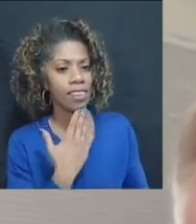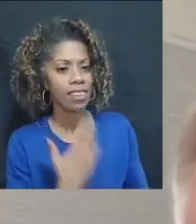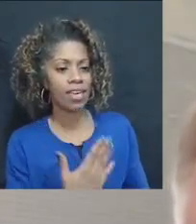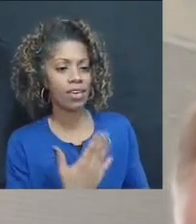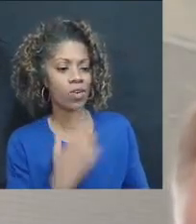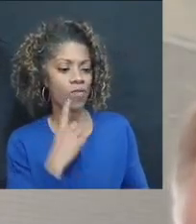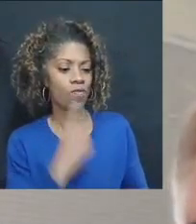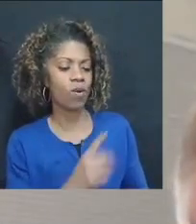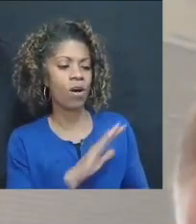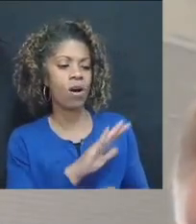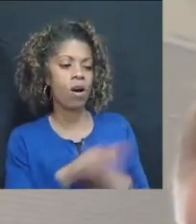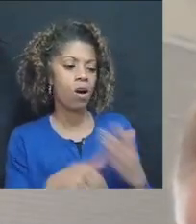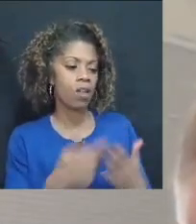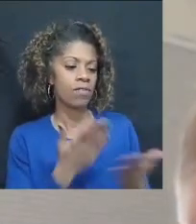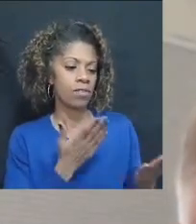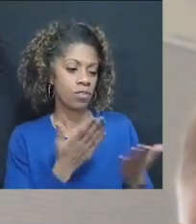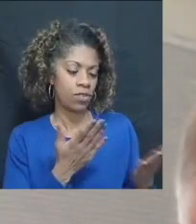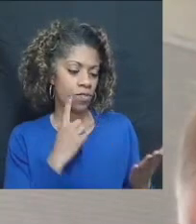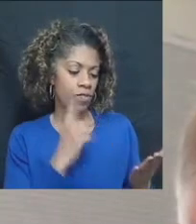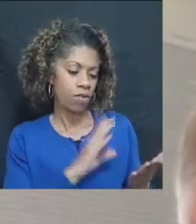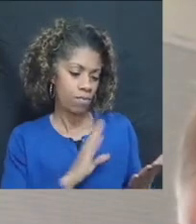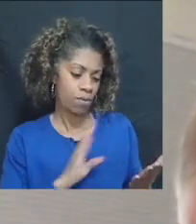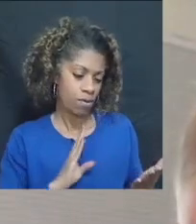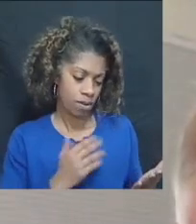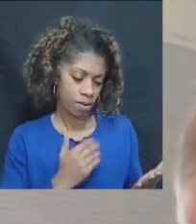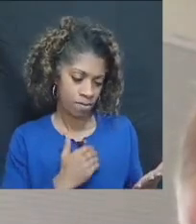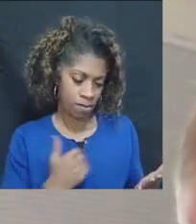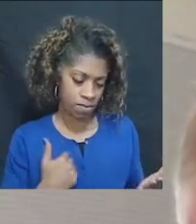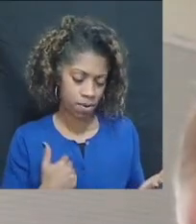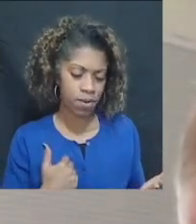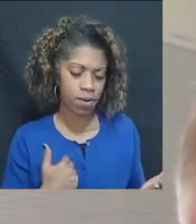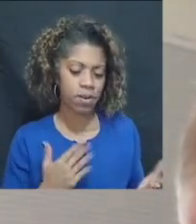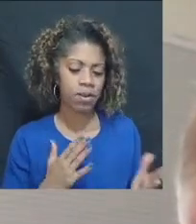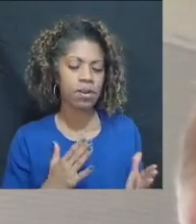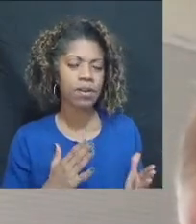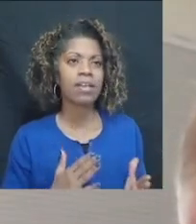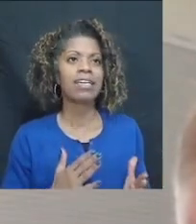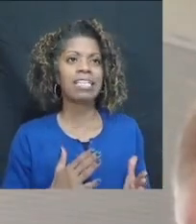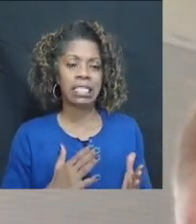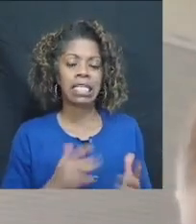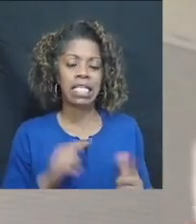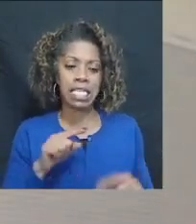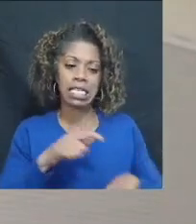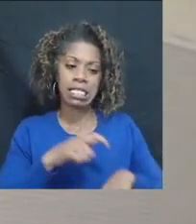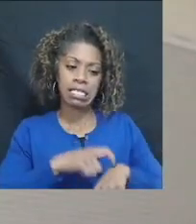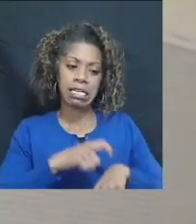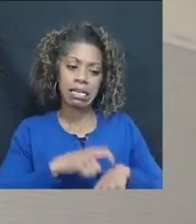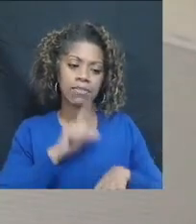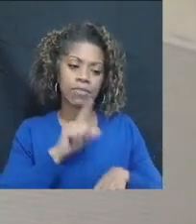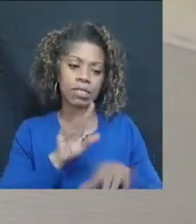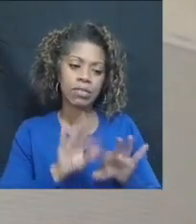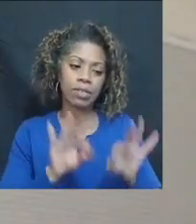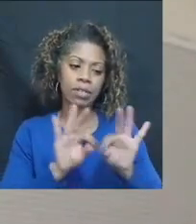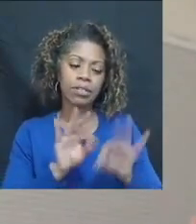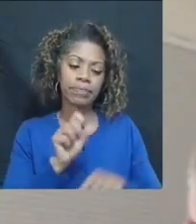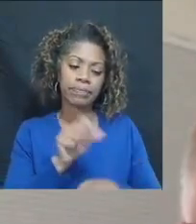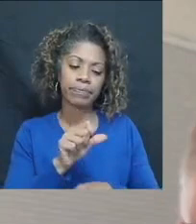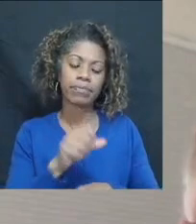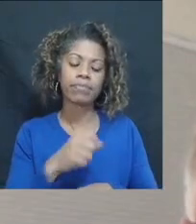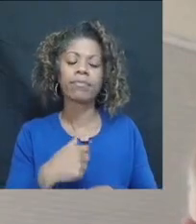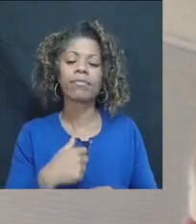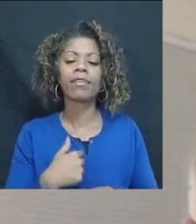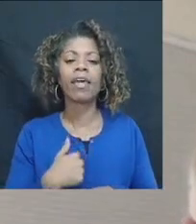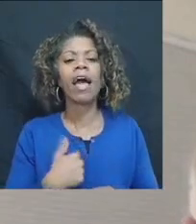support to me and to the foundation during this critical time. So I grew up with an interest